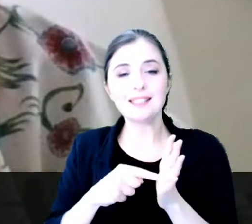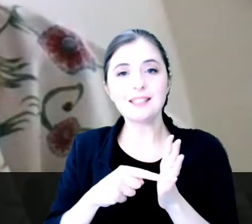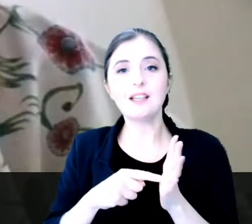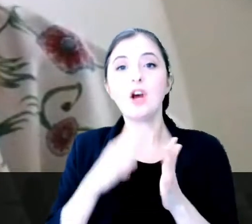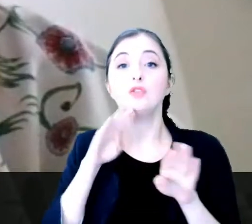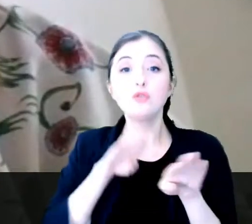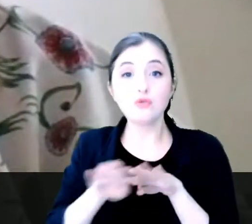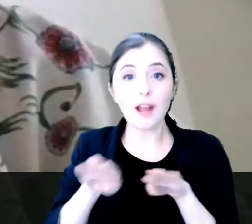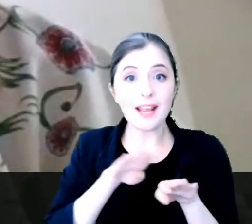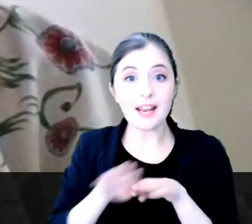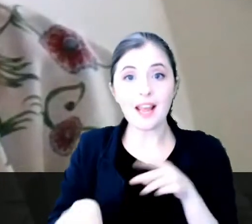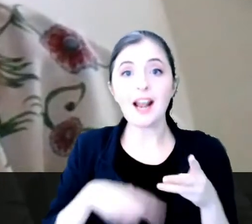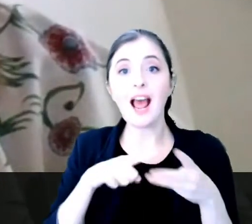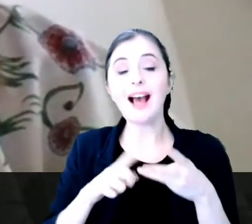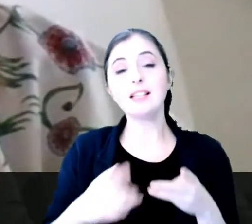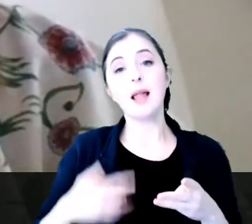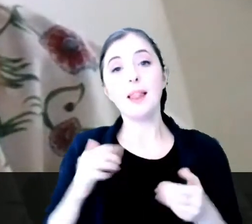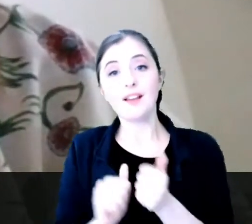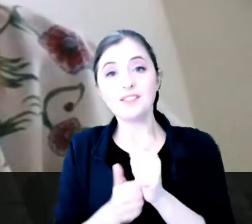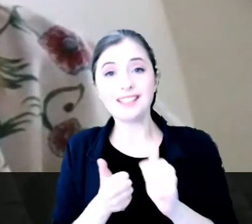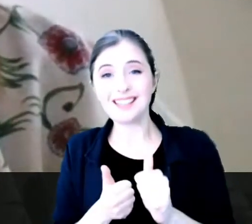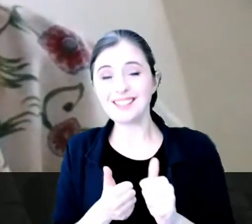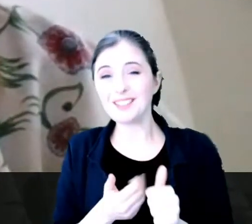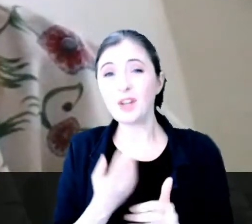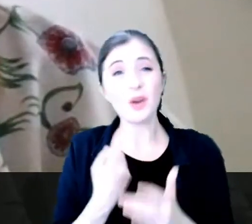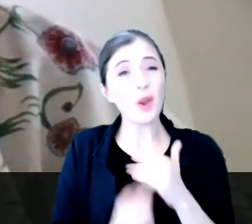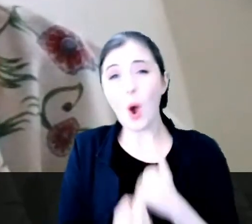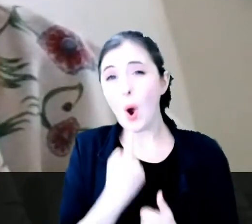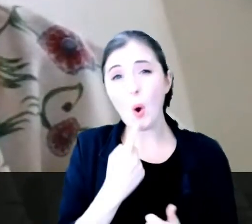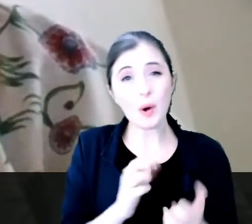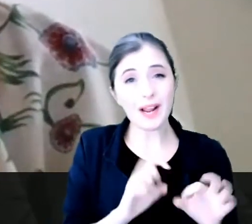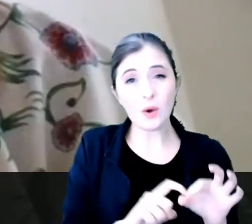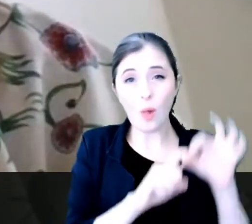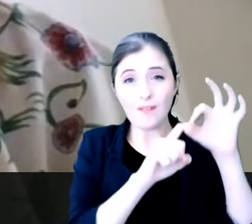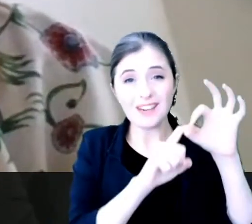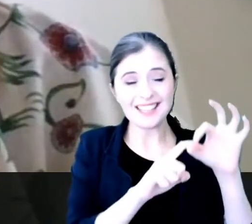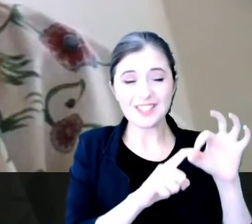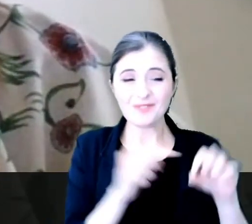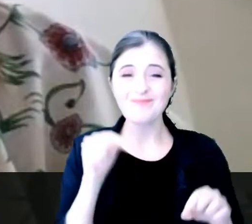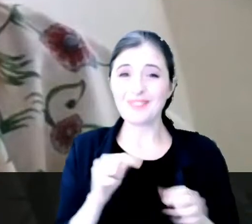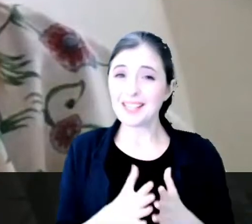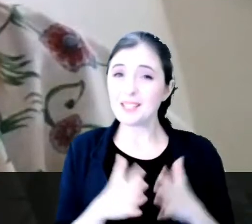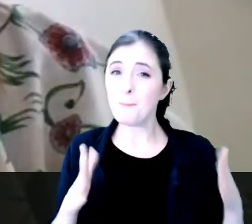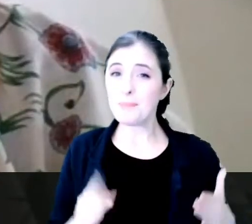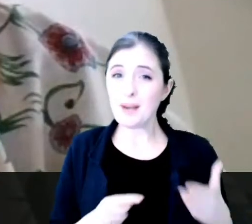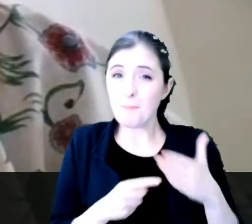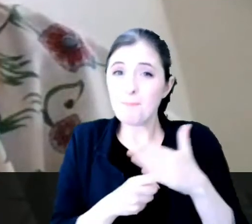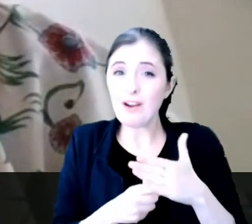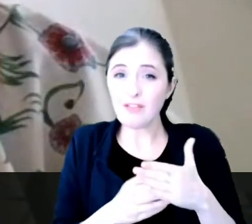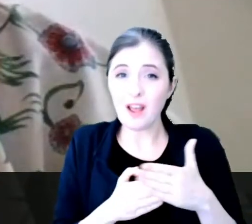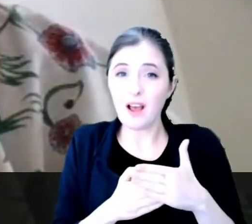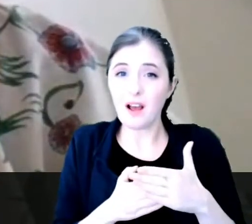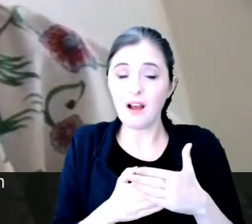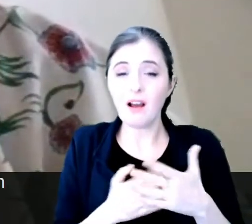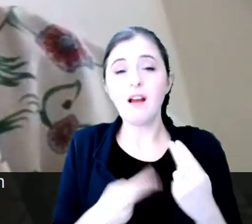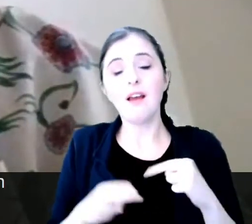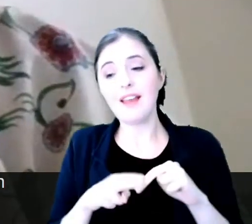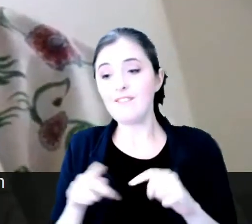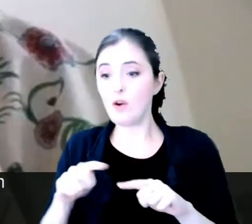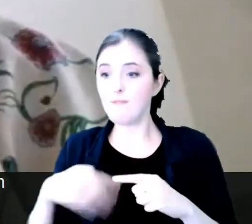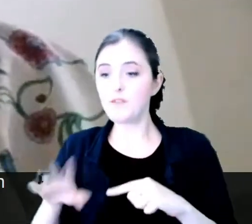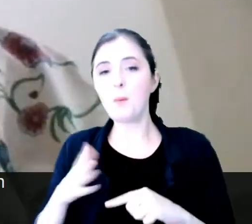on qualifications, which often is the biggest barrier for those from those most